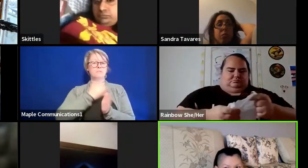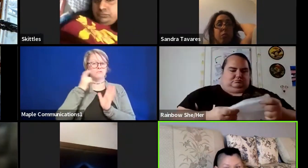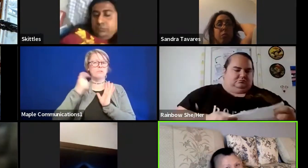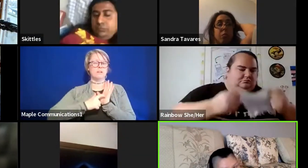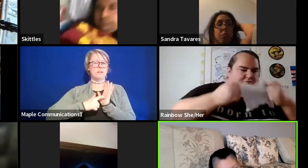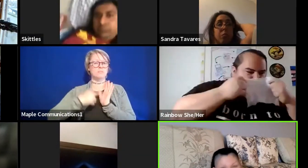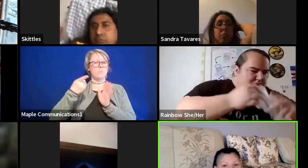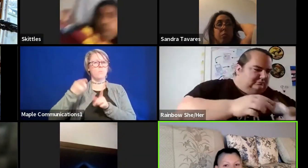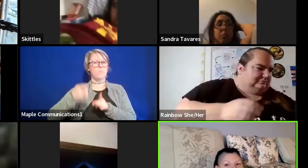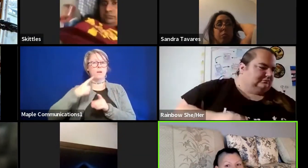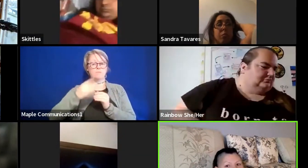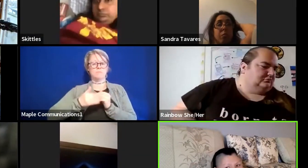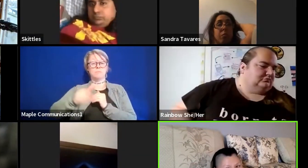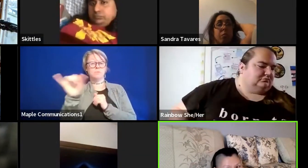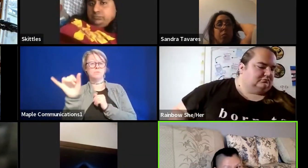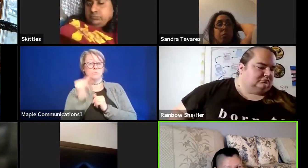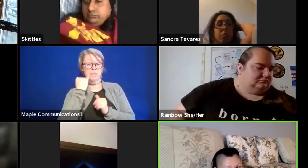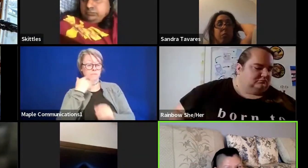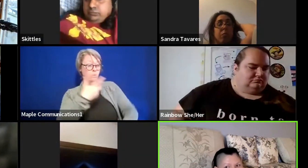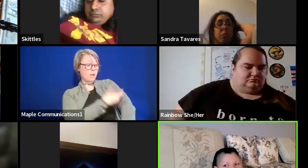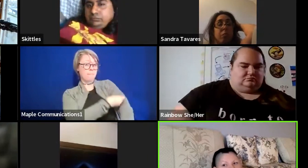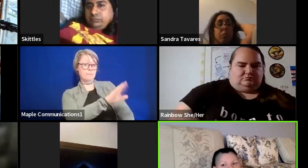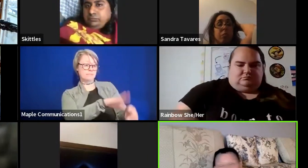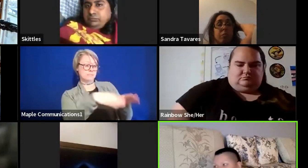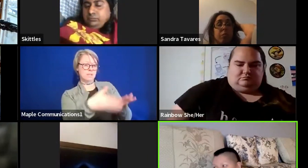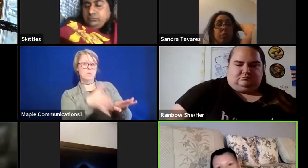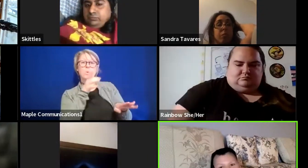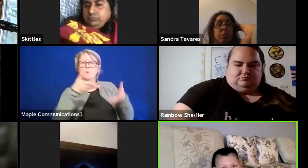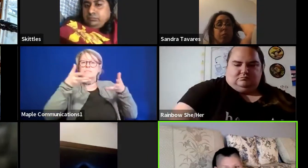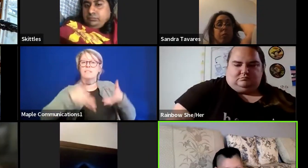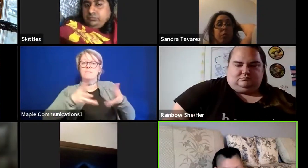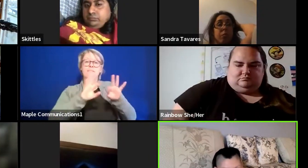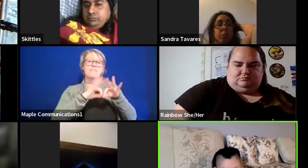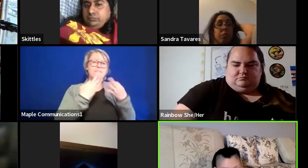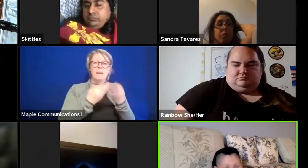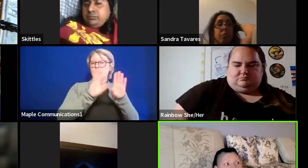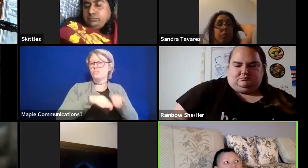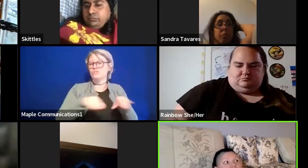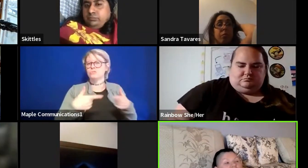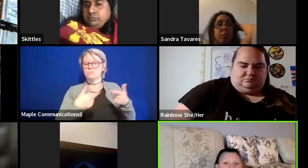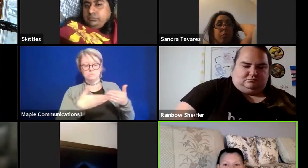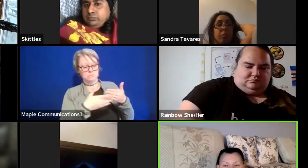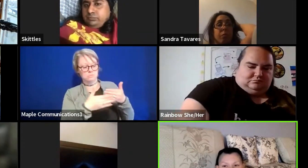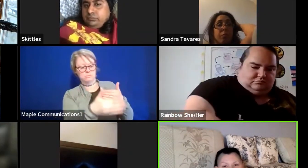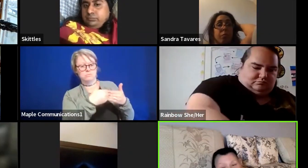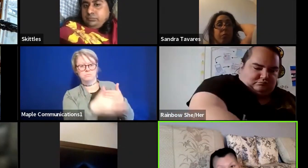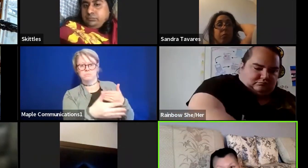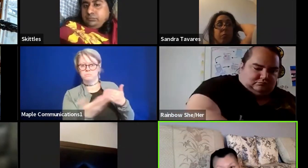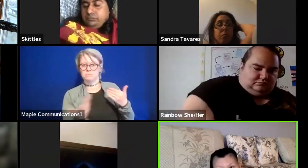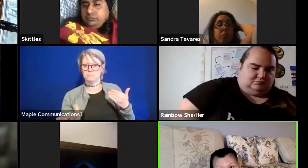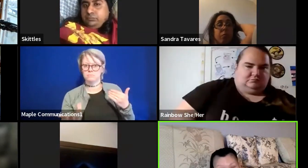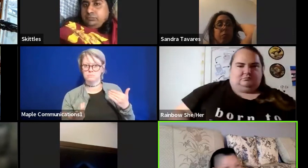behind, what's the government going to do about that? You can make funds and make it cheaper to assist people